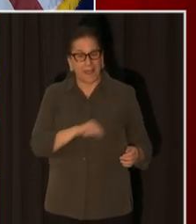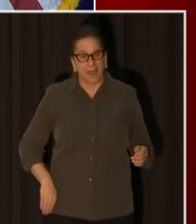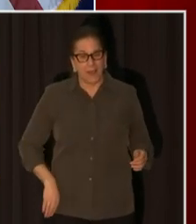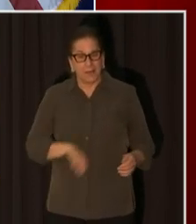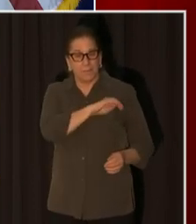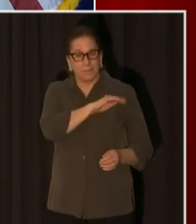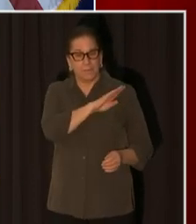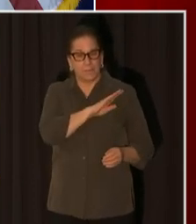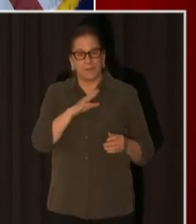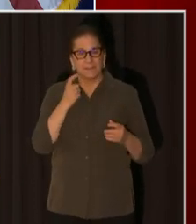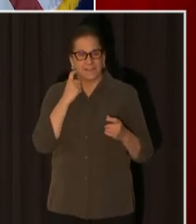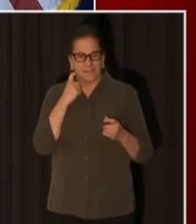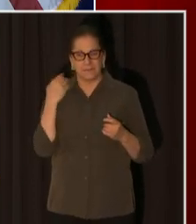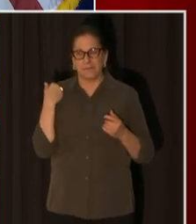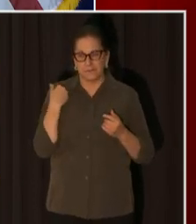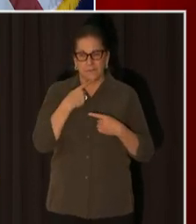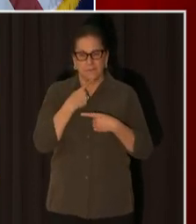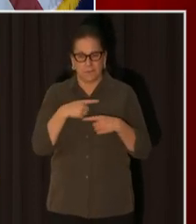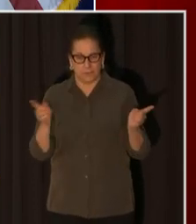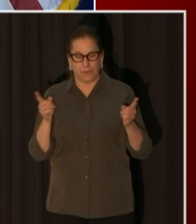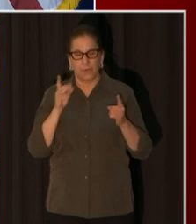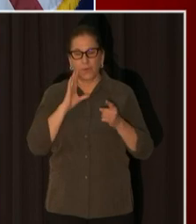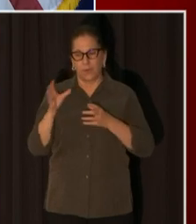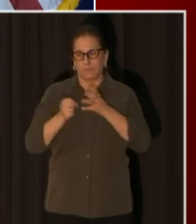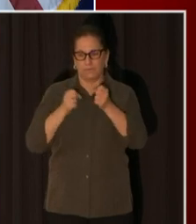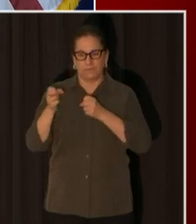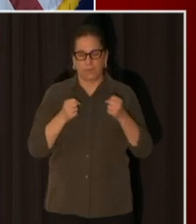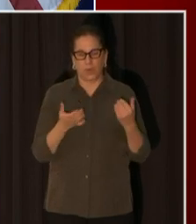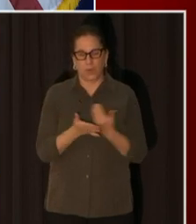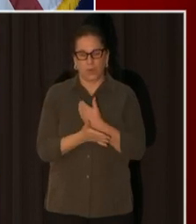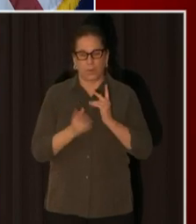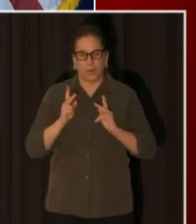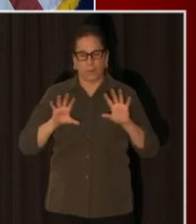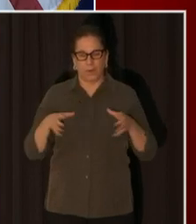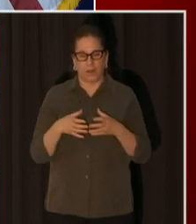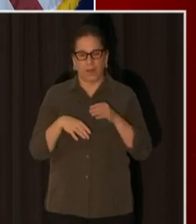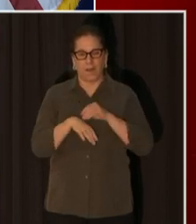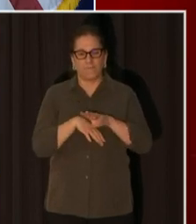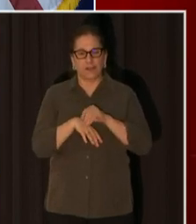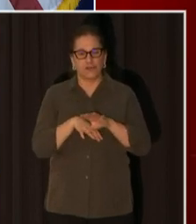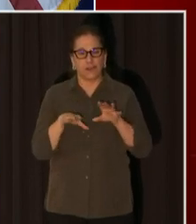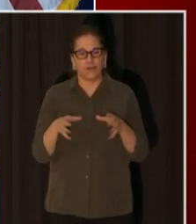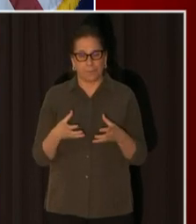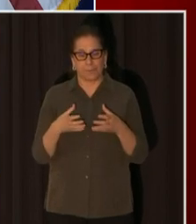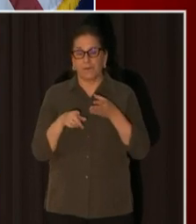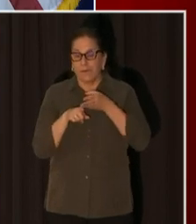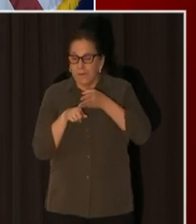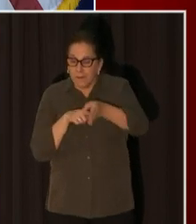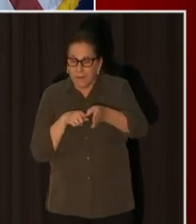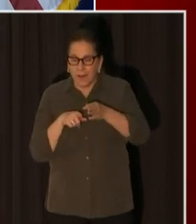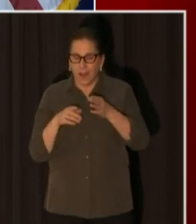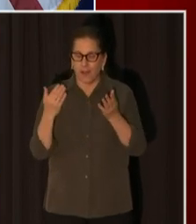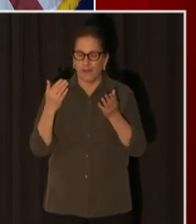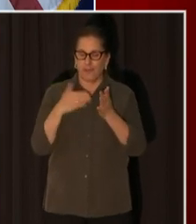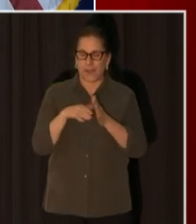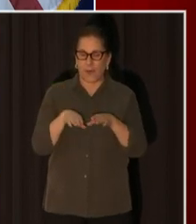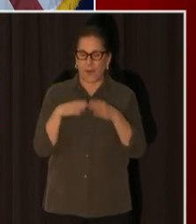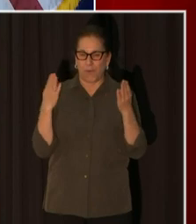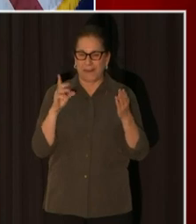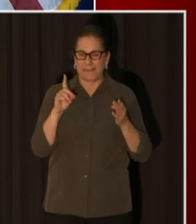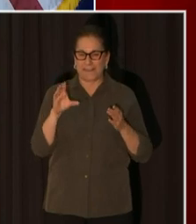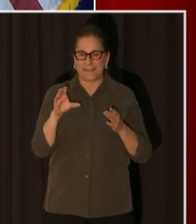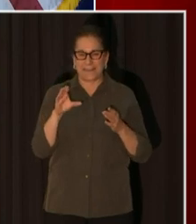to take part in an advisory group called Reopen DC. Reopen DC is about working together as a community to reopen